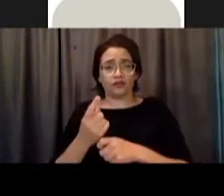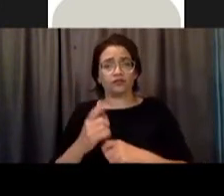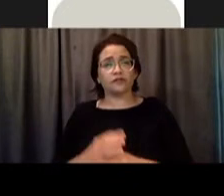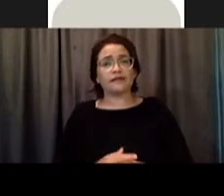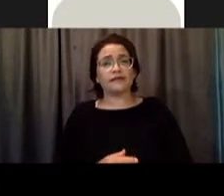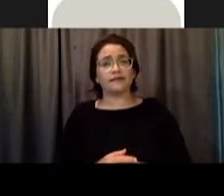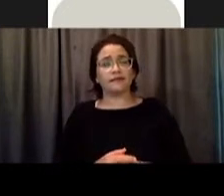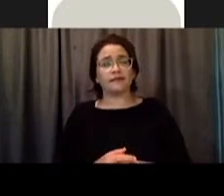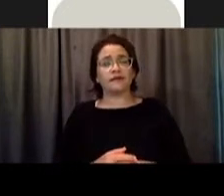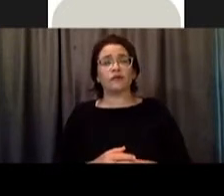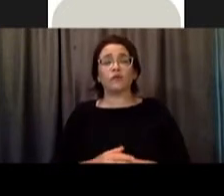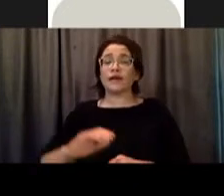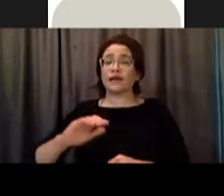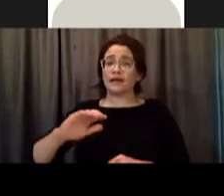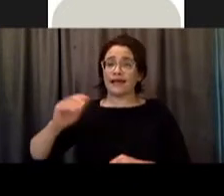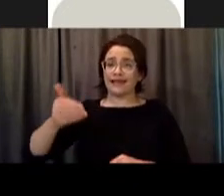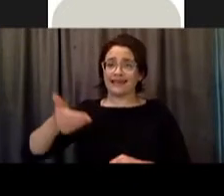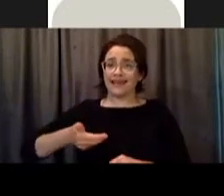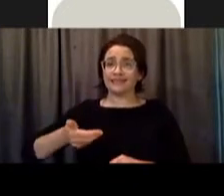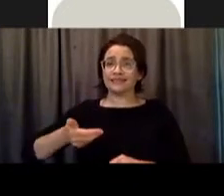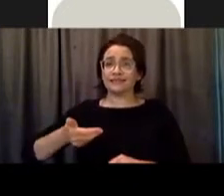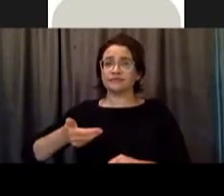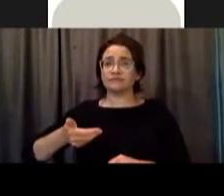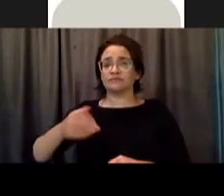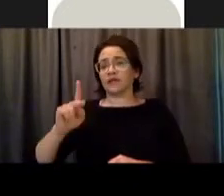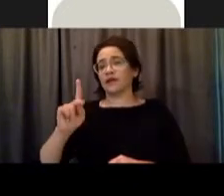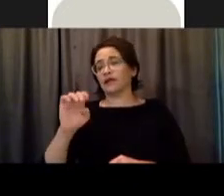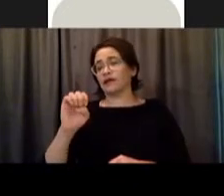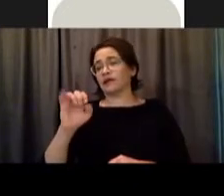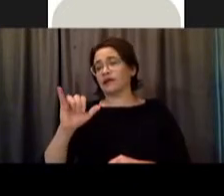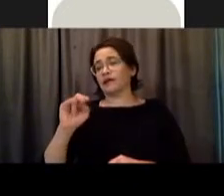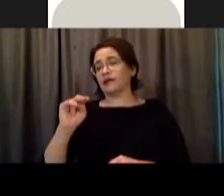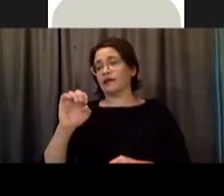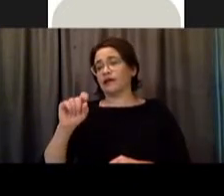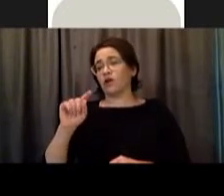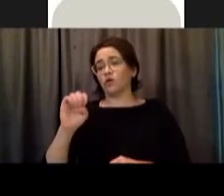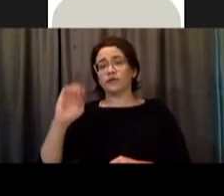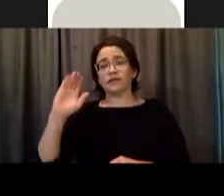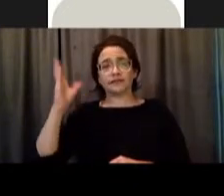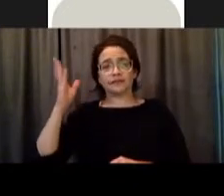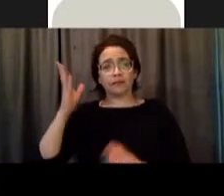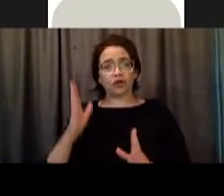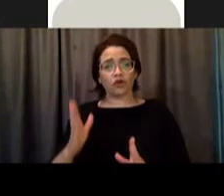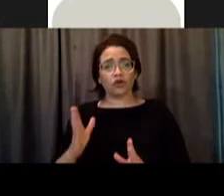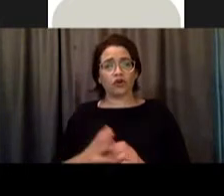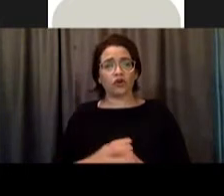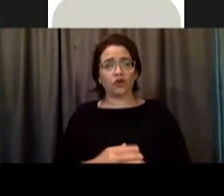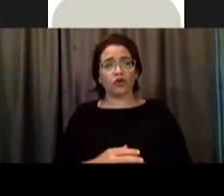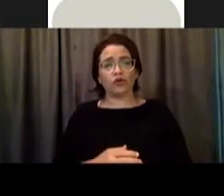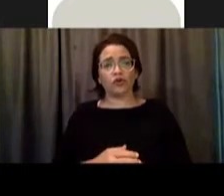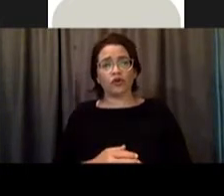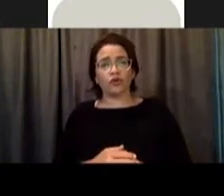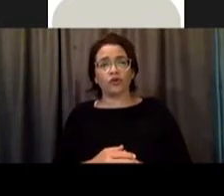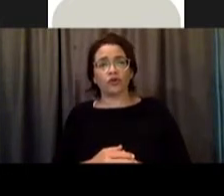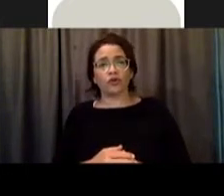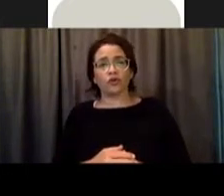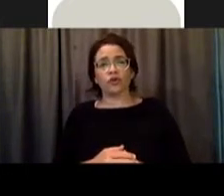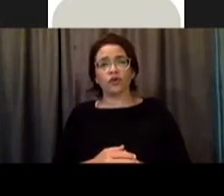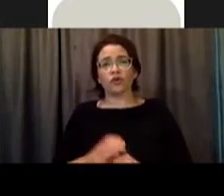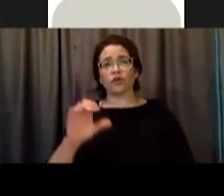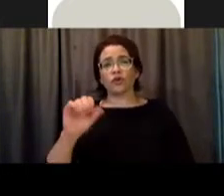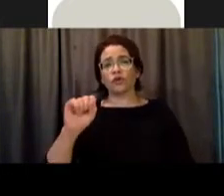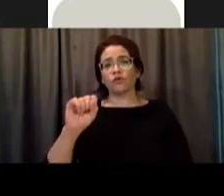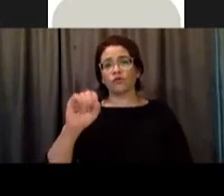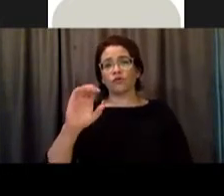guest speaker. The keynote speaker was Sophia Saiv, Assistant Director of Education for the Holodomor Research and